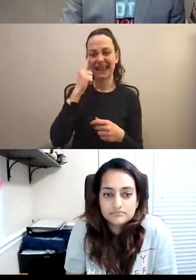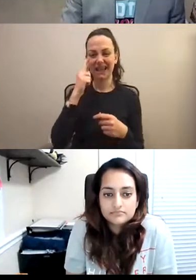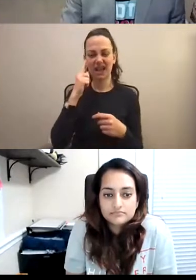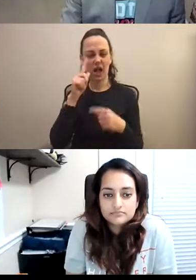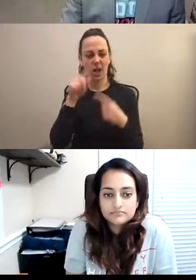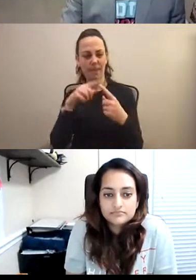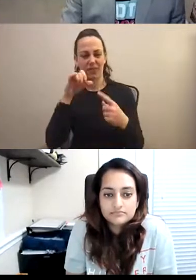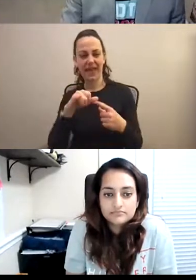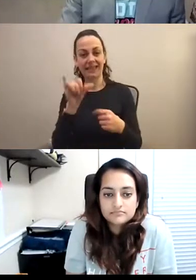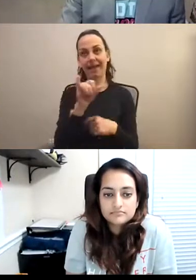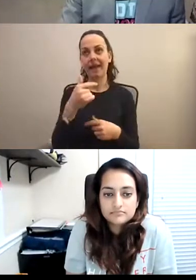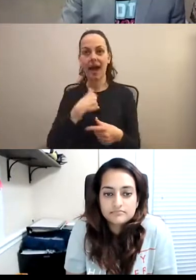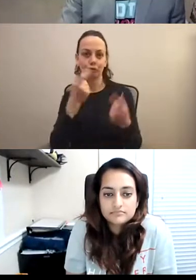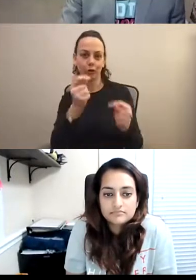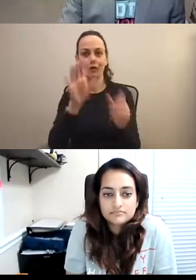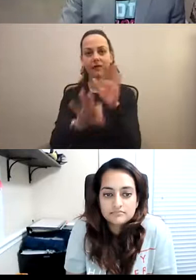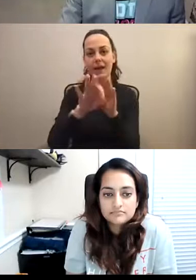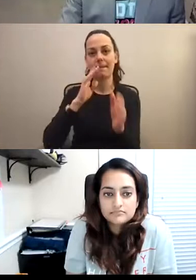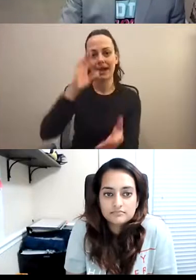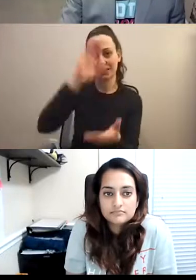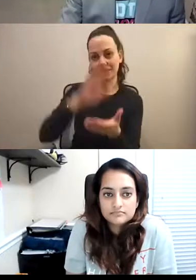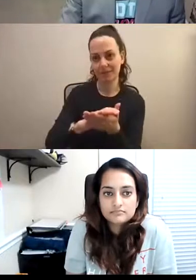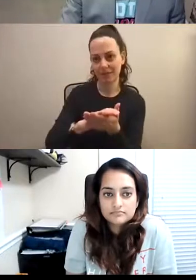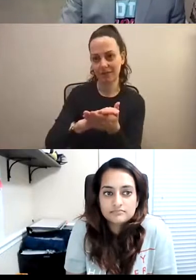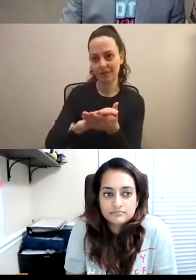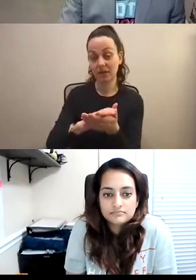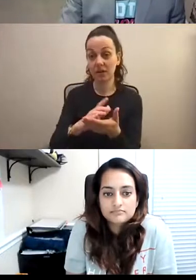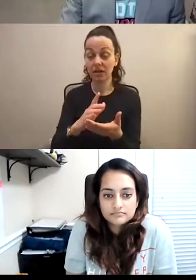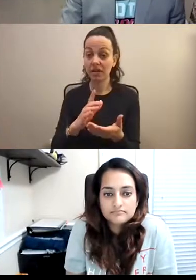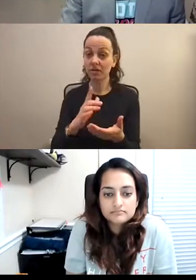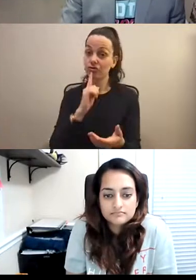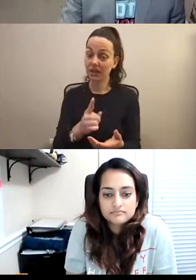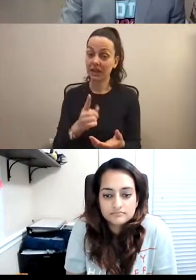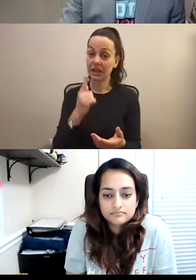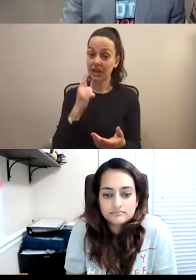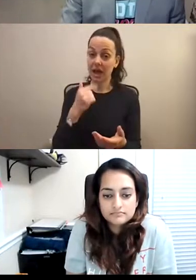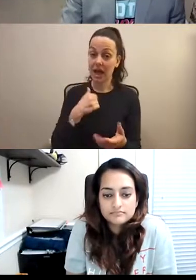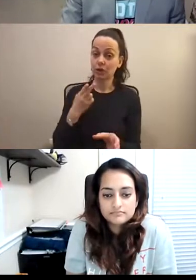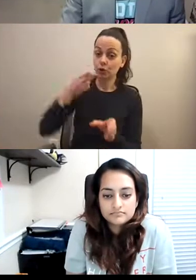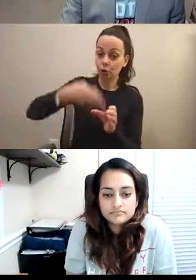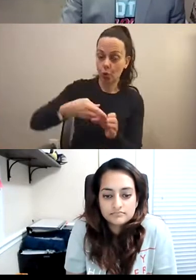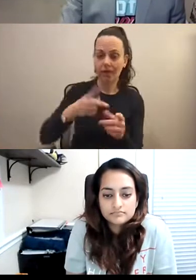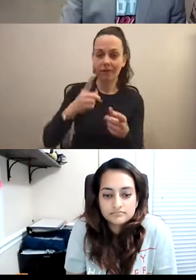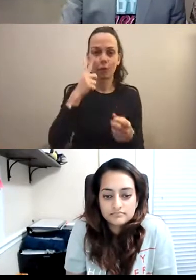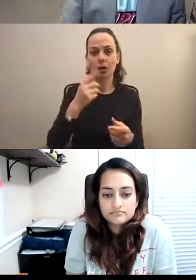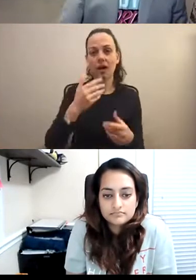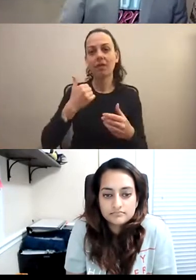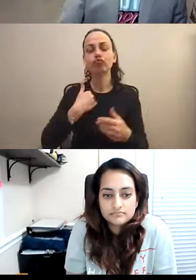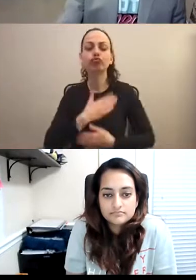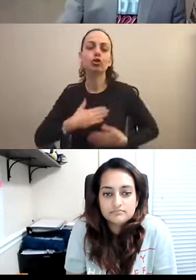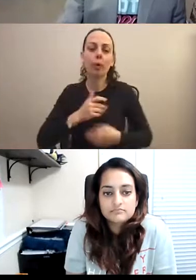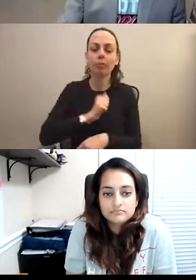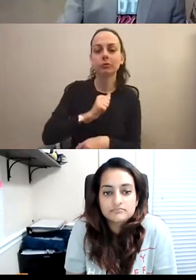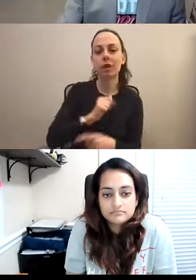find my husband on the app. Like, I genuinely was on there to have a good time, meet great